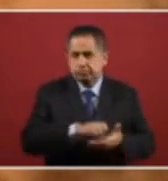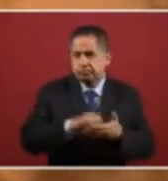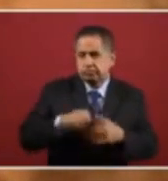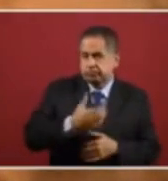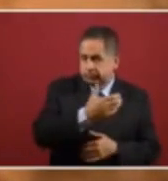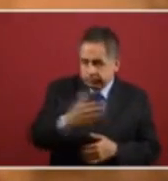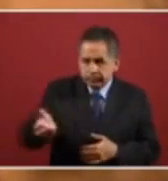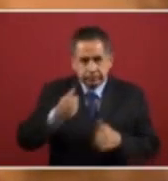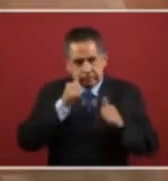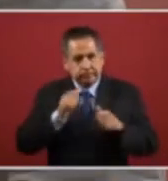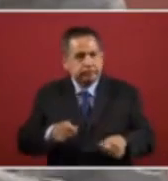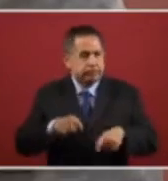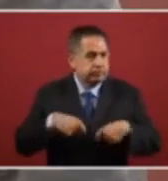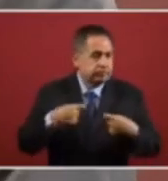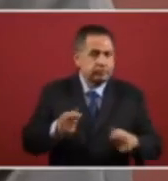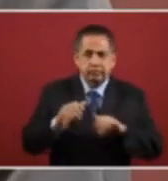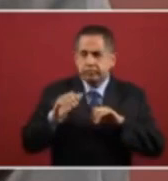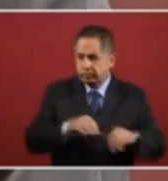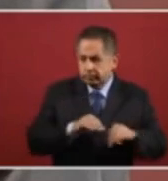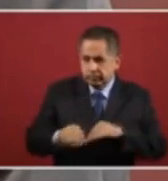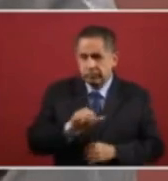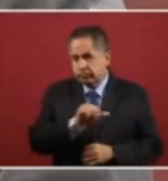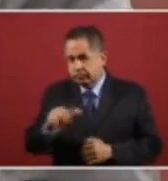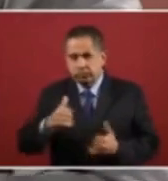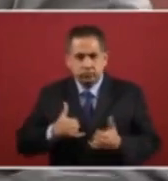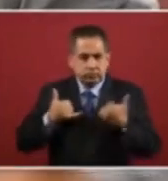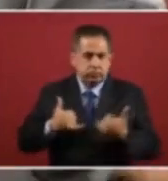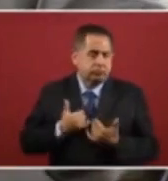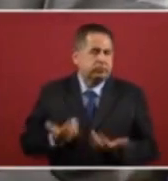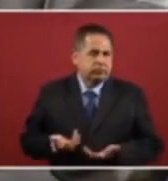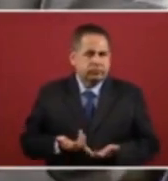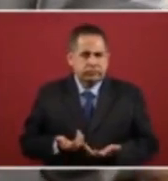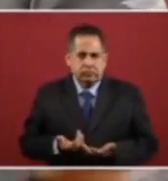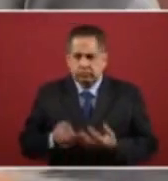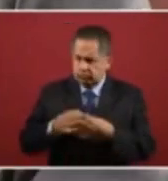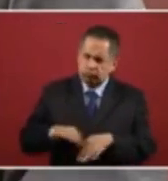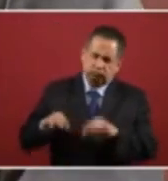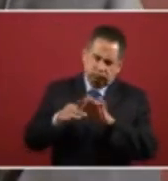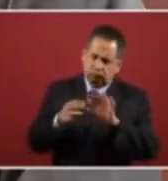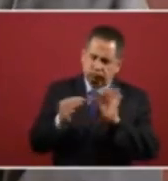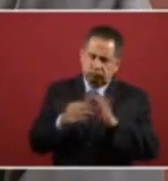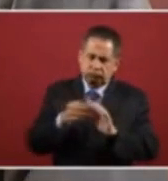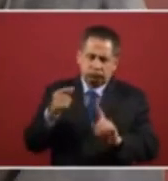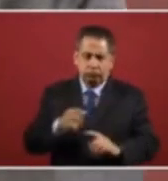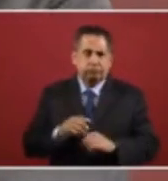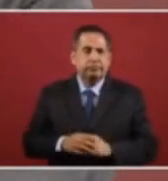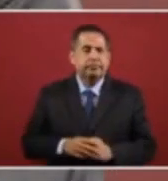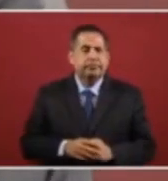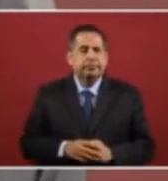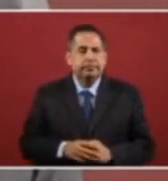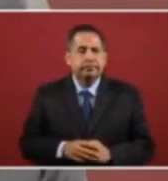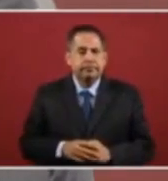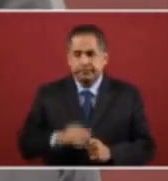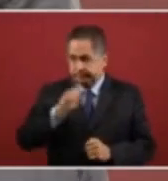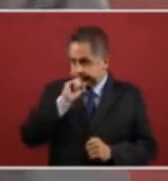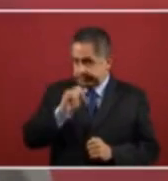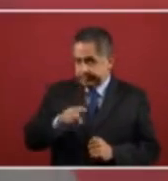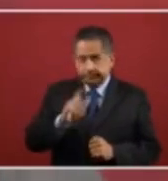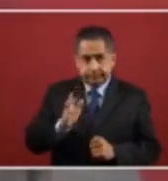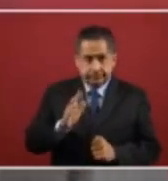that we rescue the fields, that we give them work, that you attend to the youth people. That's very